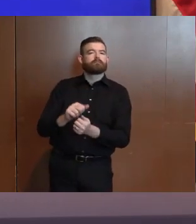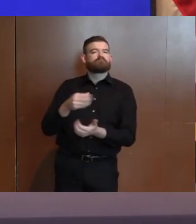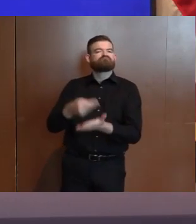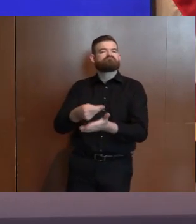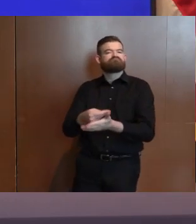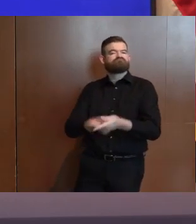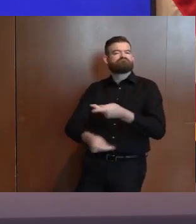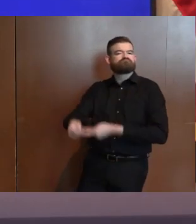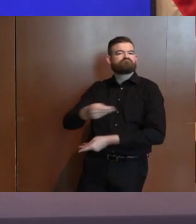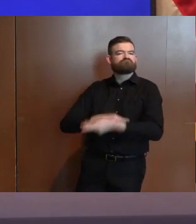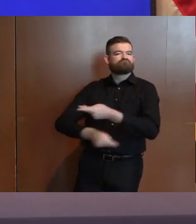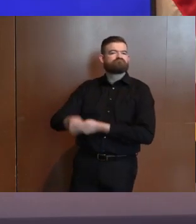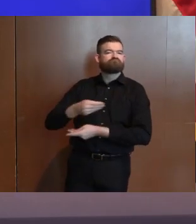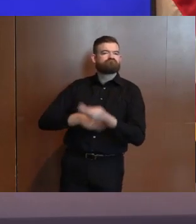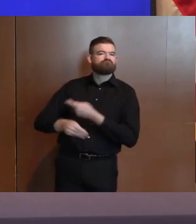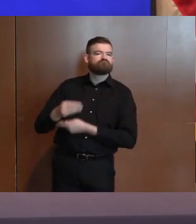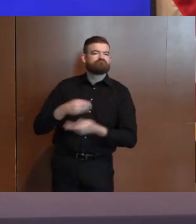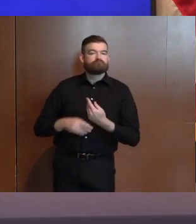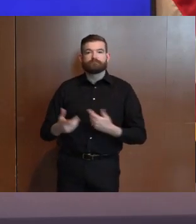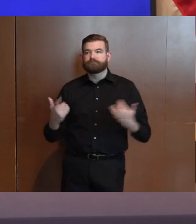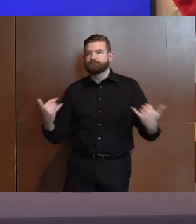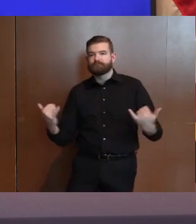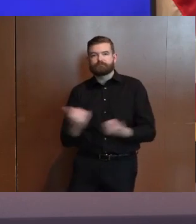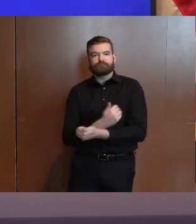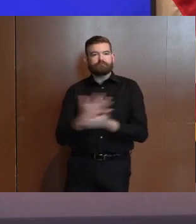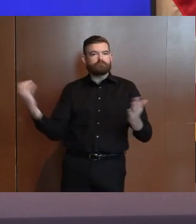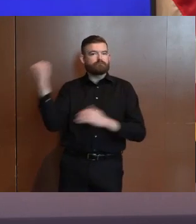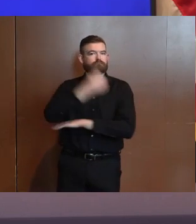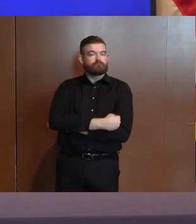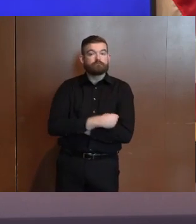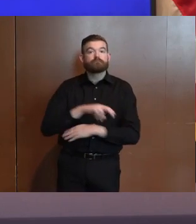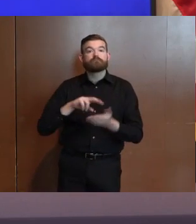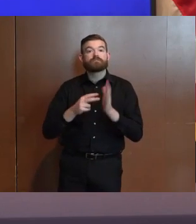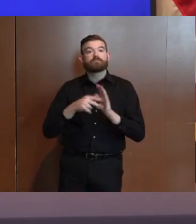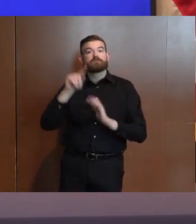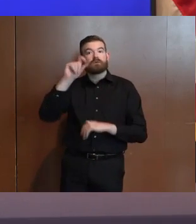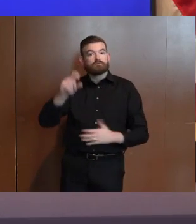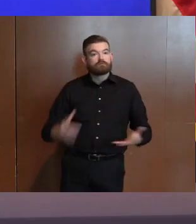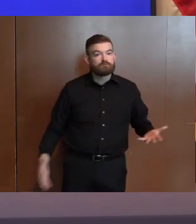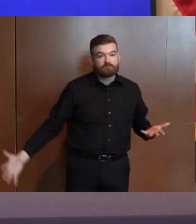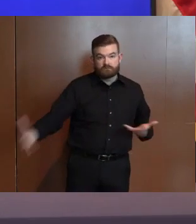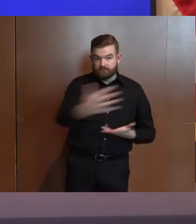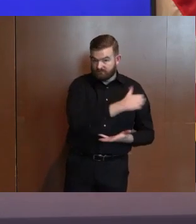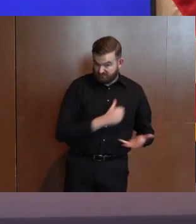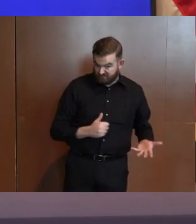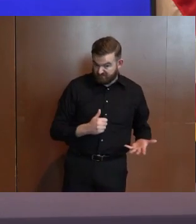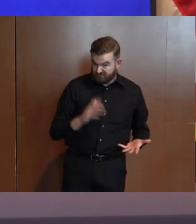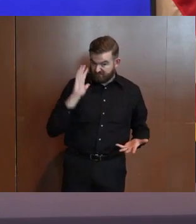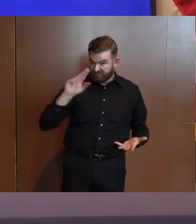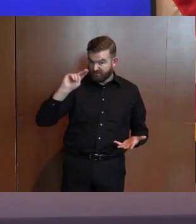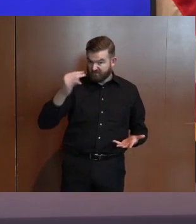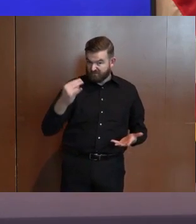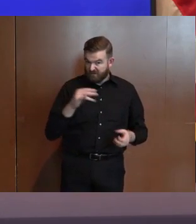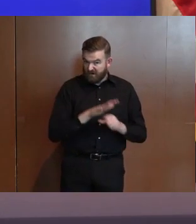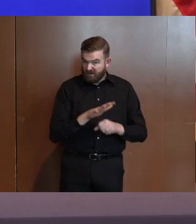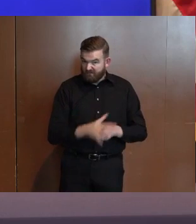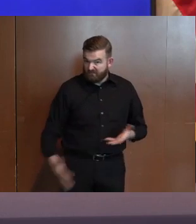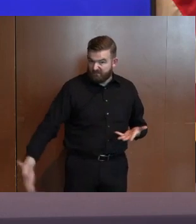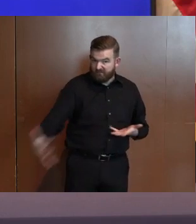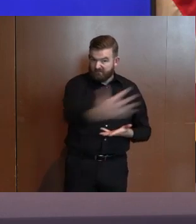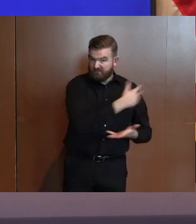with everything shut down, tax revenues apparently slowing, will you have enough money to make payroll after July 1st? Will you be able to